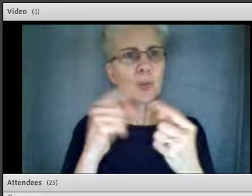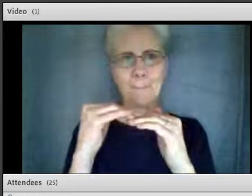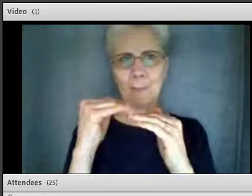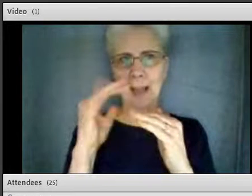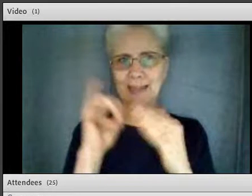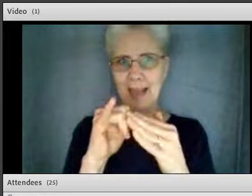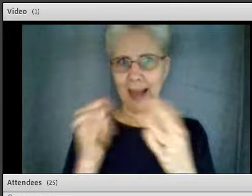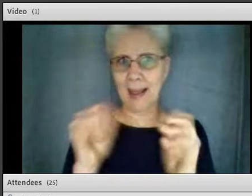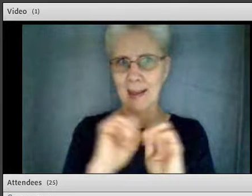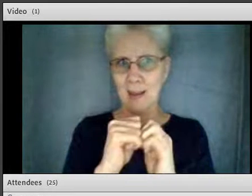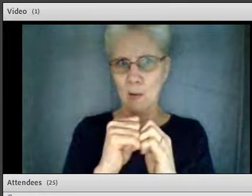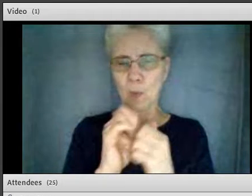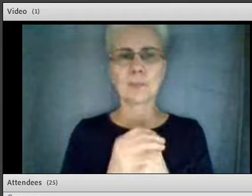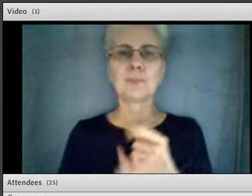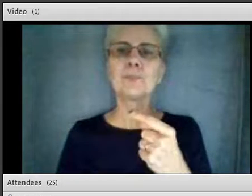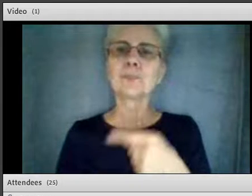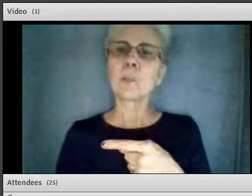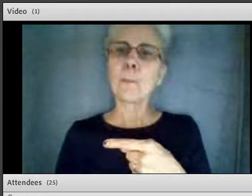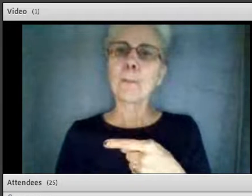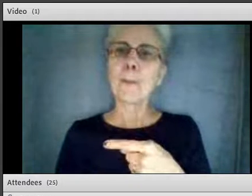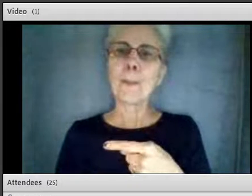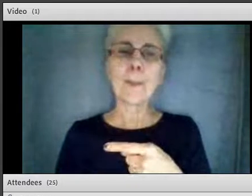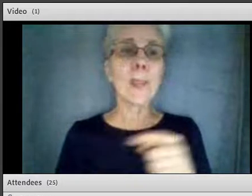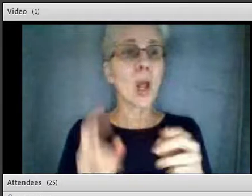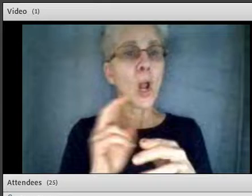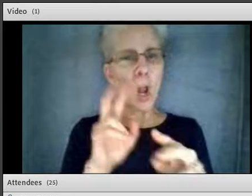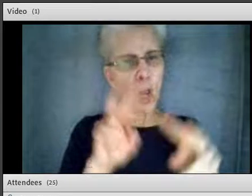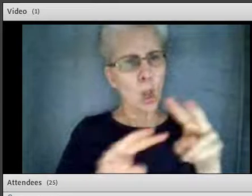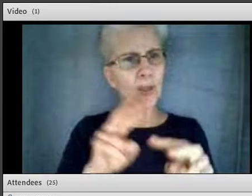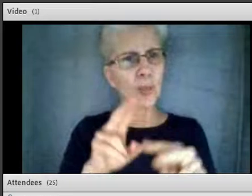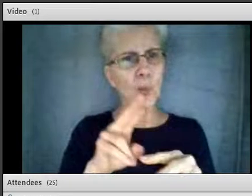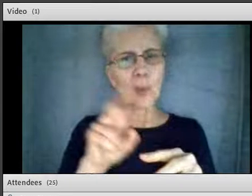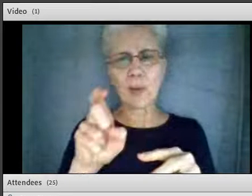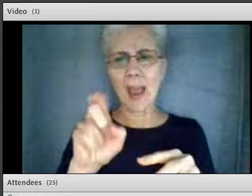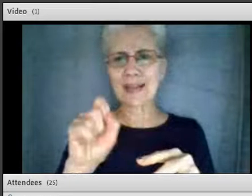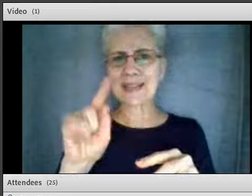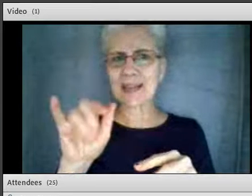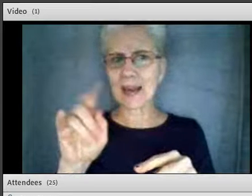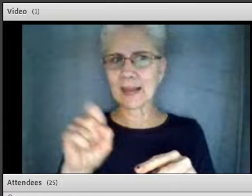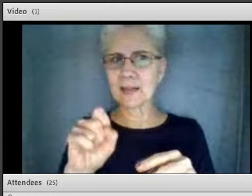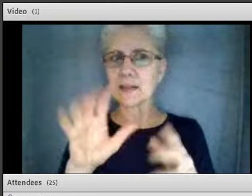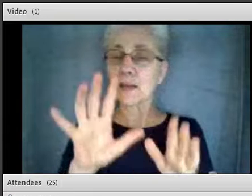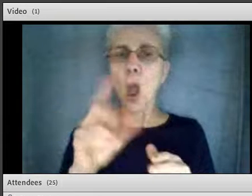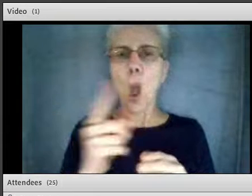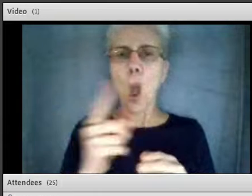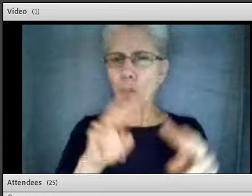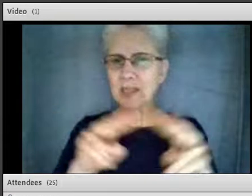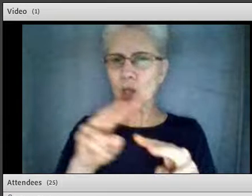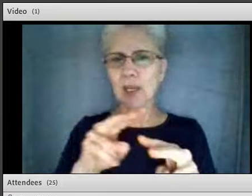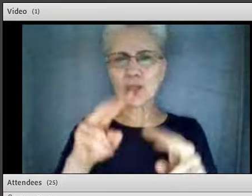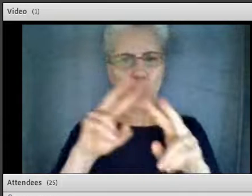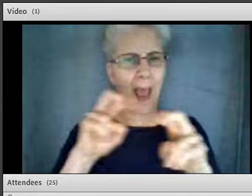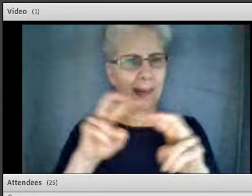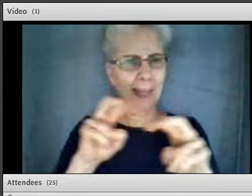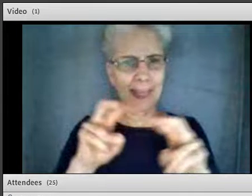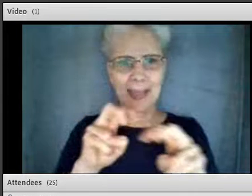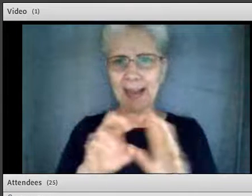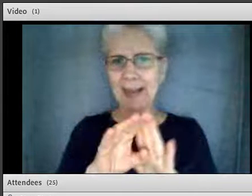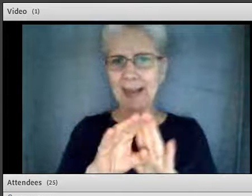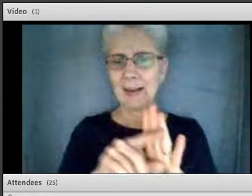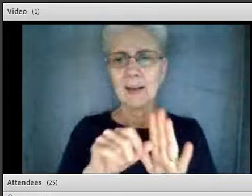Looking at your site through a UX study. So first of all, always look at your analytics. Otto mentioned he can tell that his branches are,